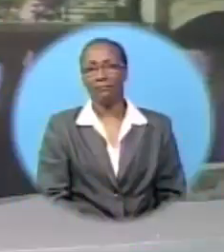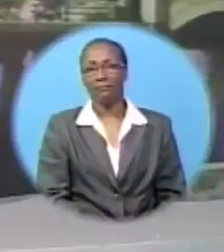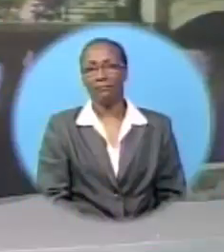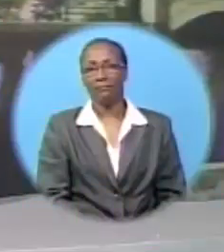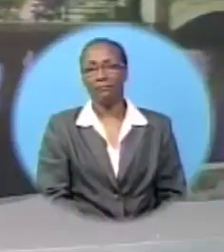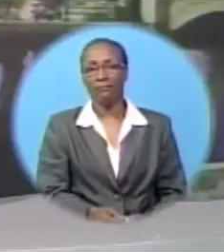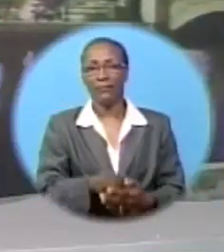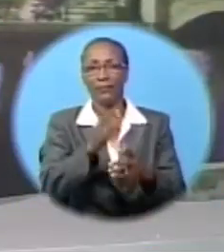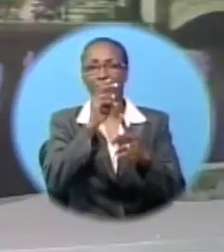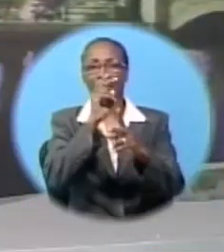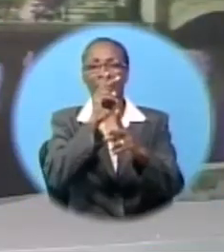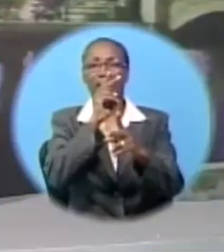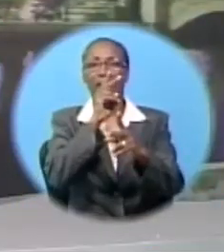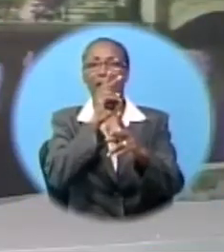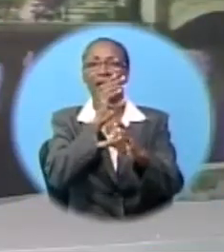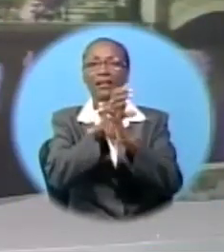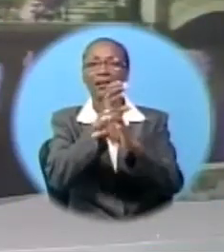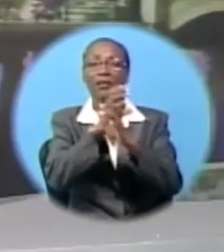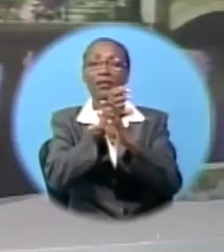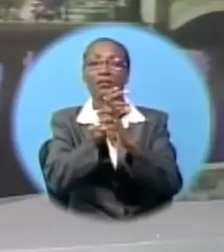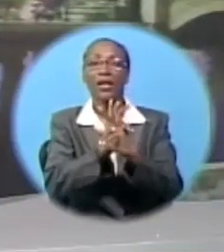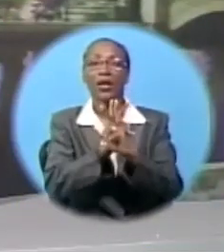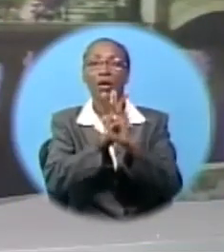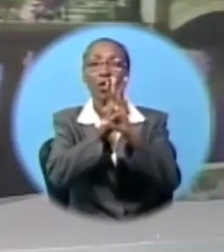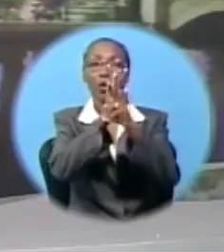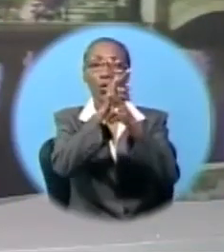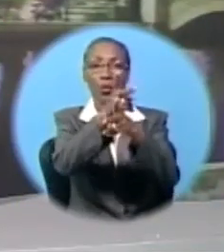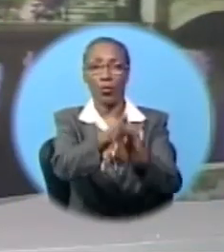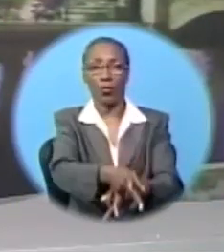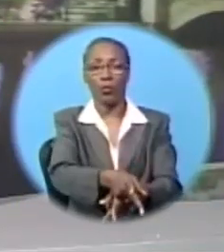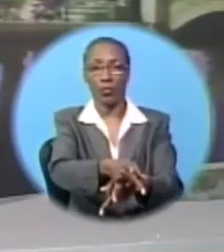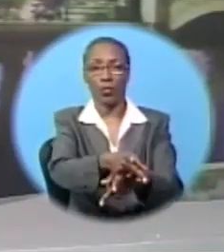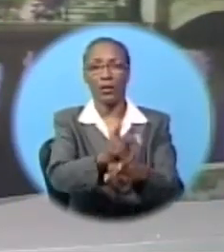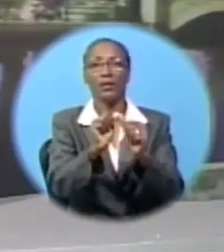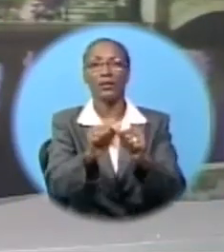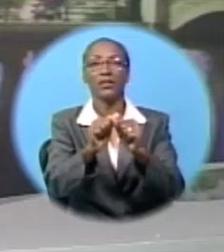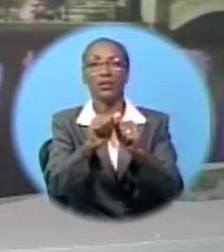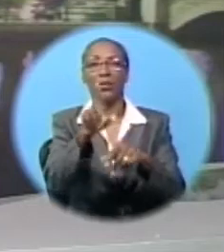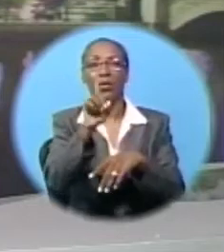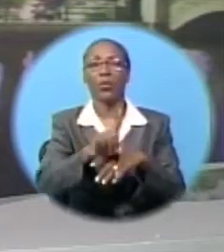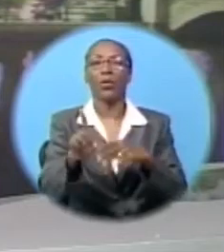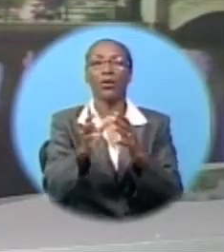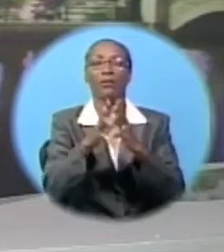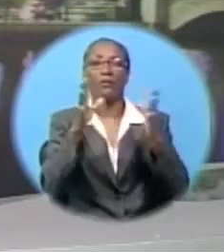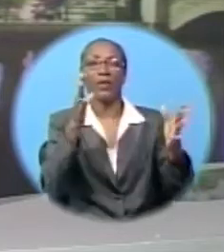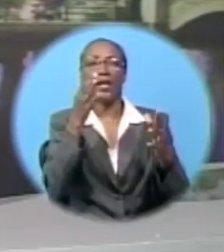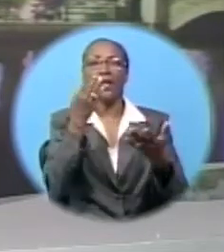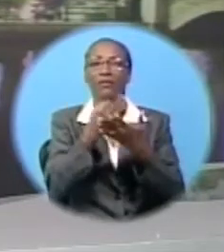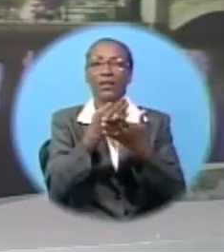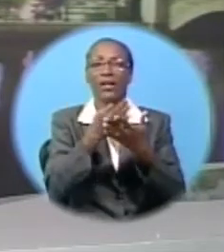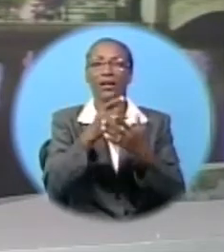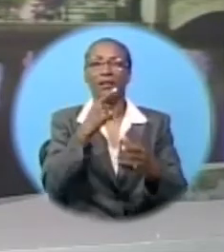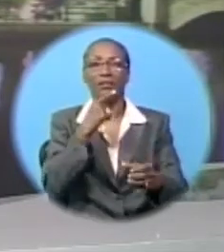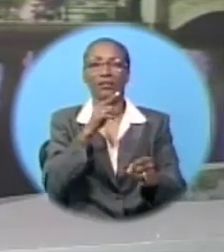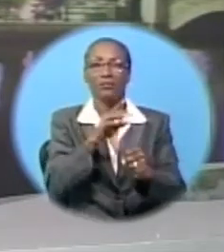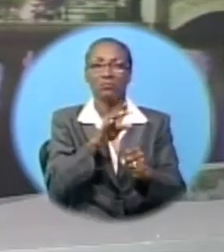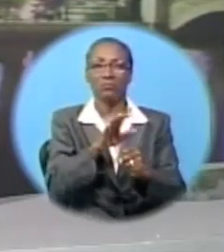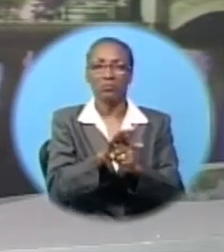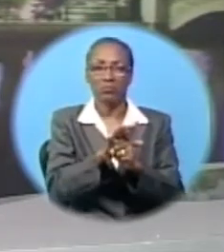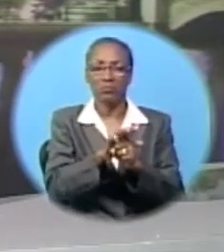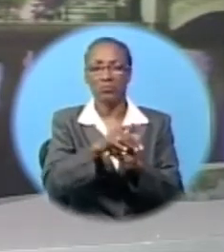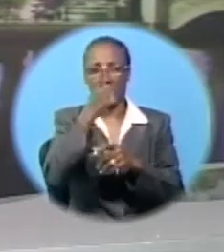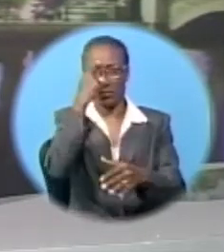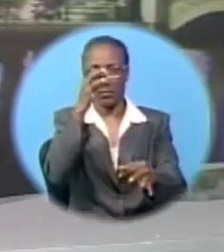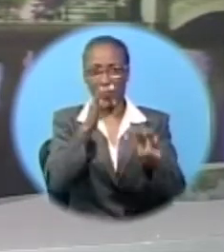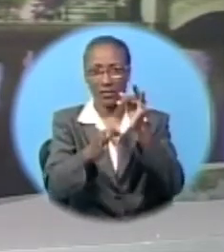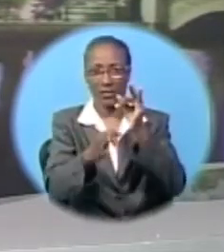loans. Vehicle loans continue to be one of the major financial commitments undertaken by Barbadians. That's according to a